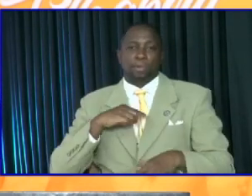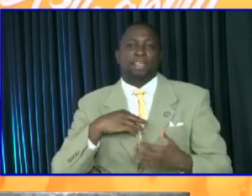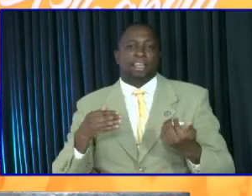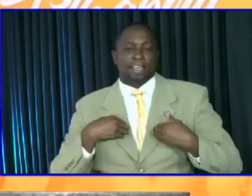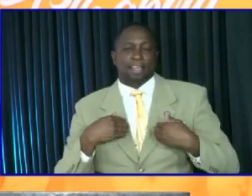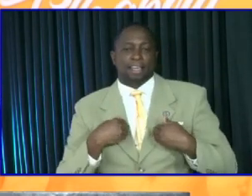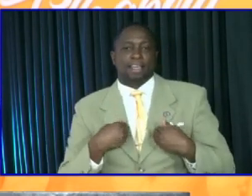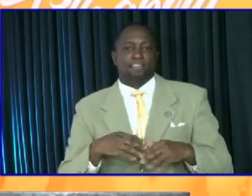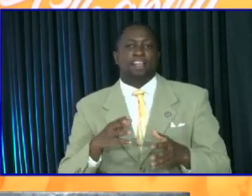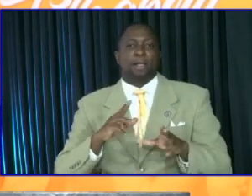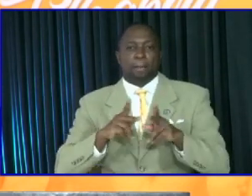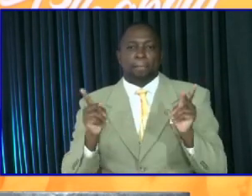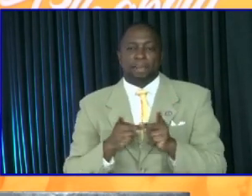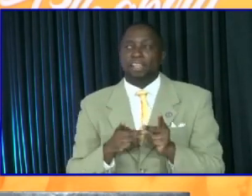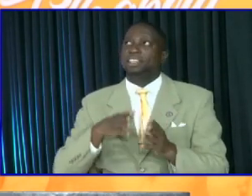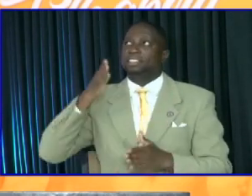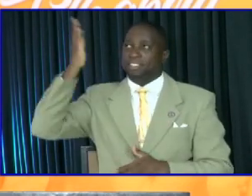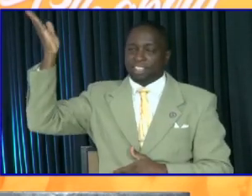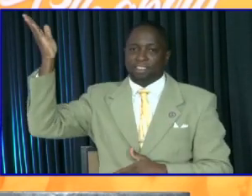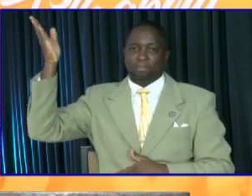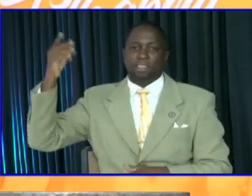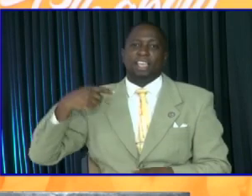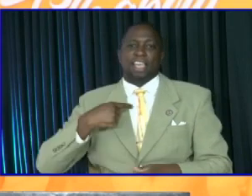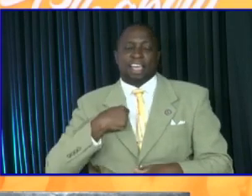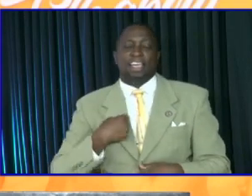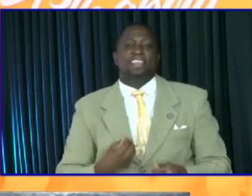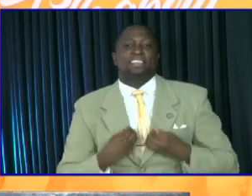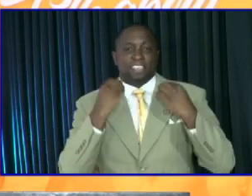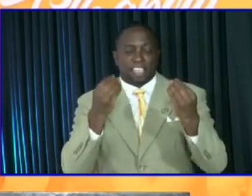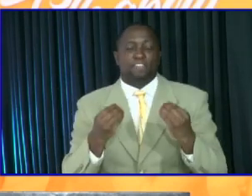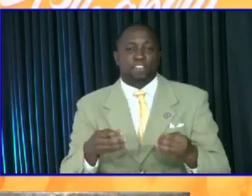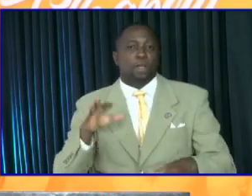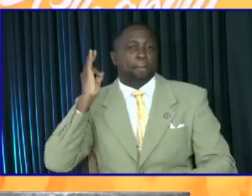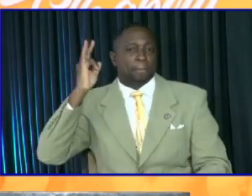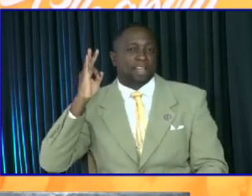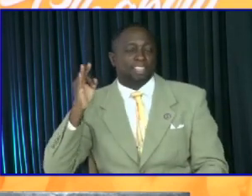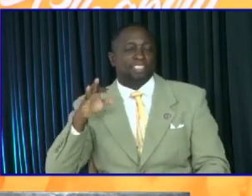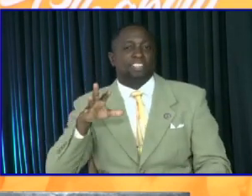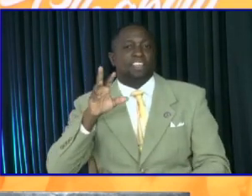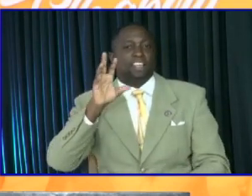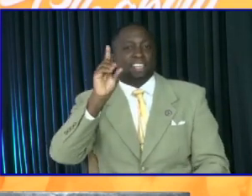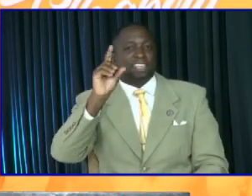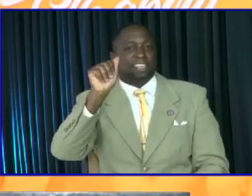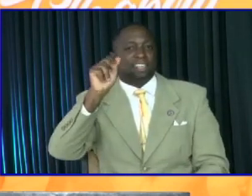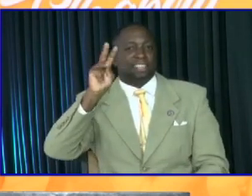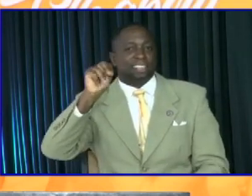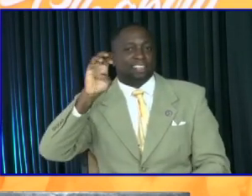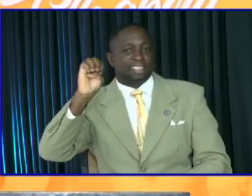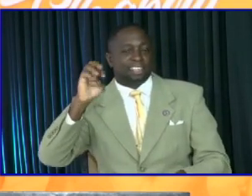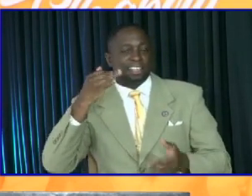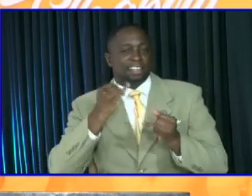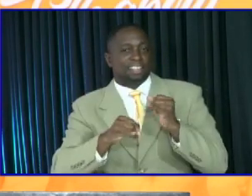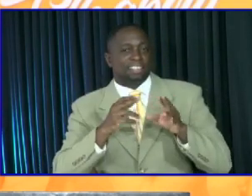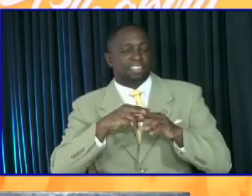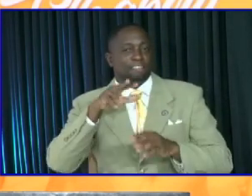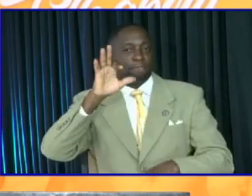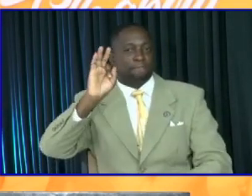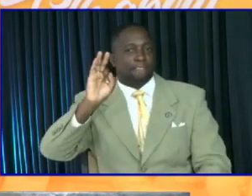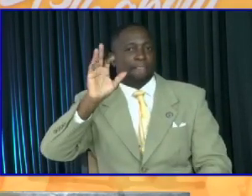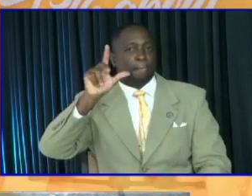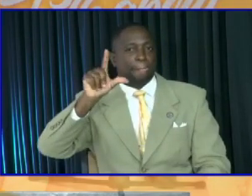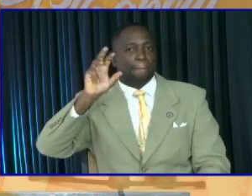eternal kingdom. I present to you Pastor Dane Fletcher.